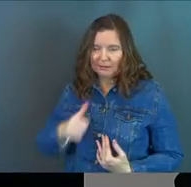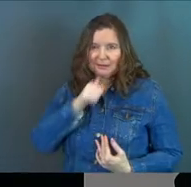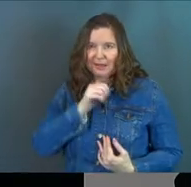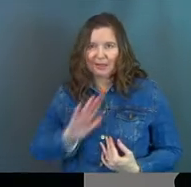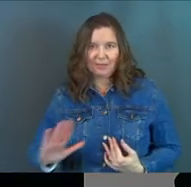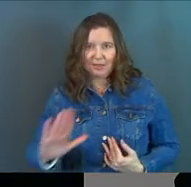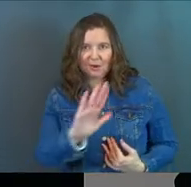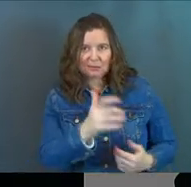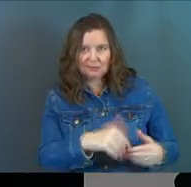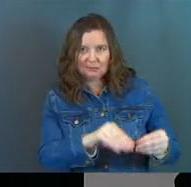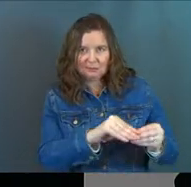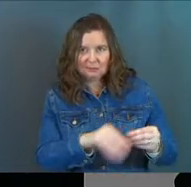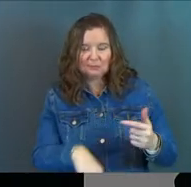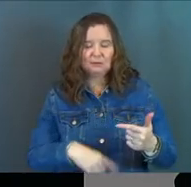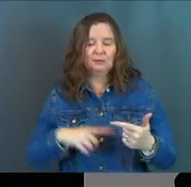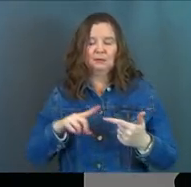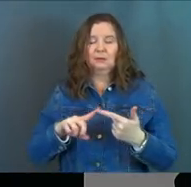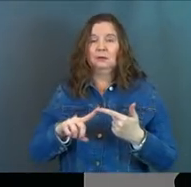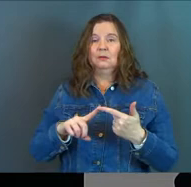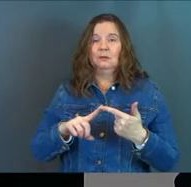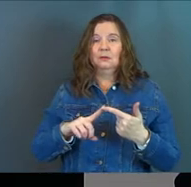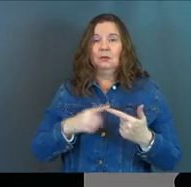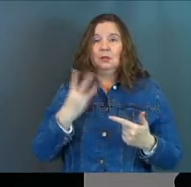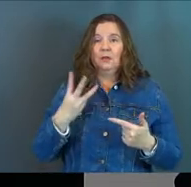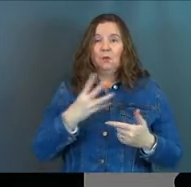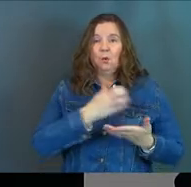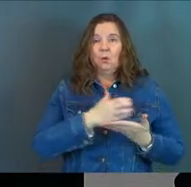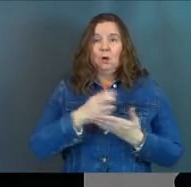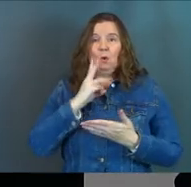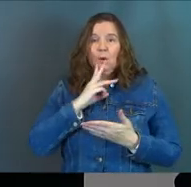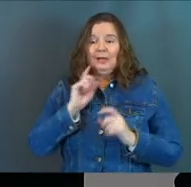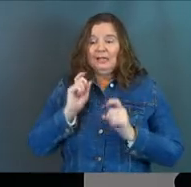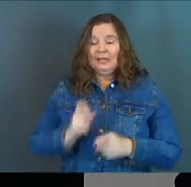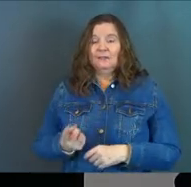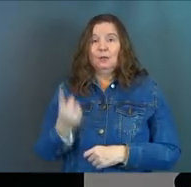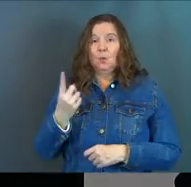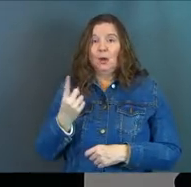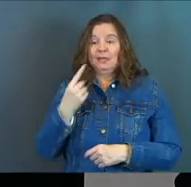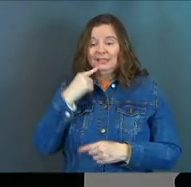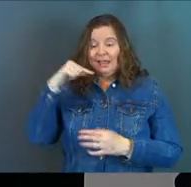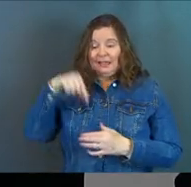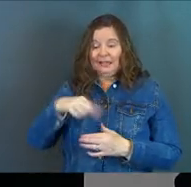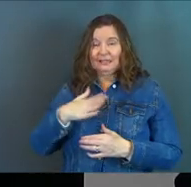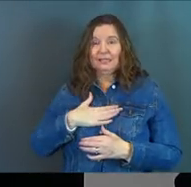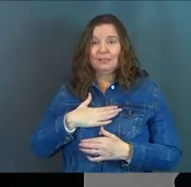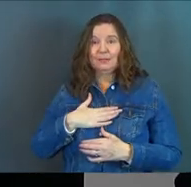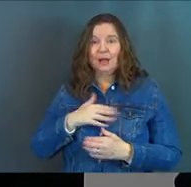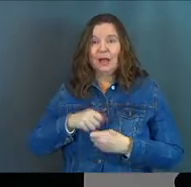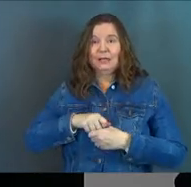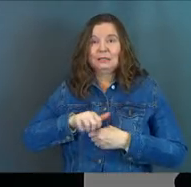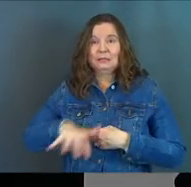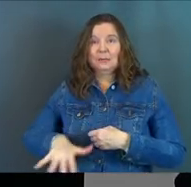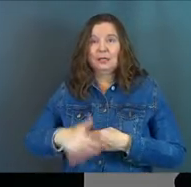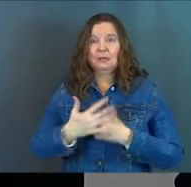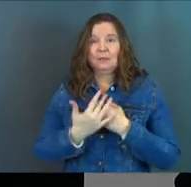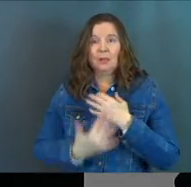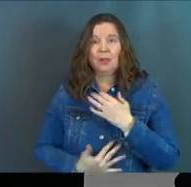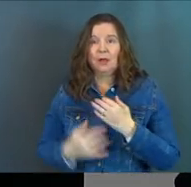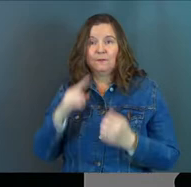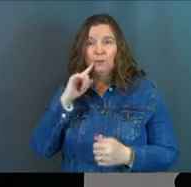theirs. And instead of four goblets of wine, he gives them one and says, "This is my spilled blood for